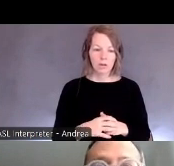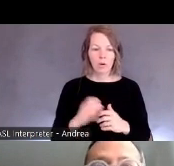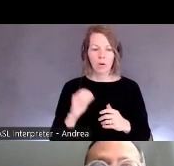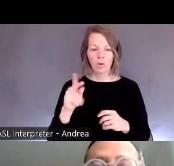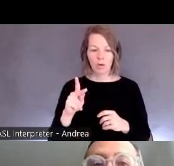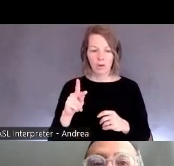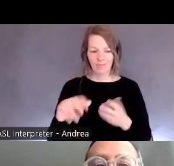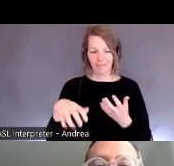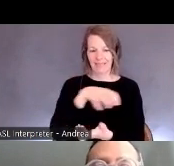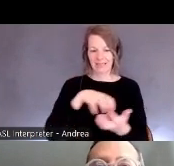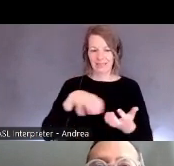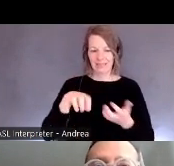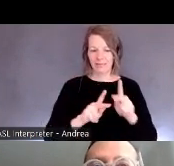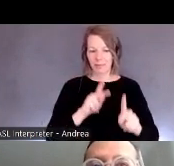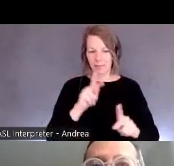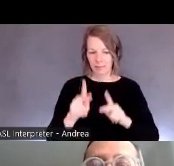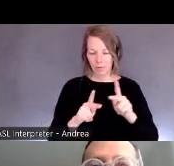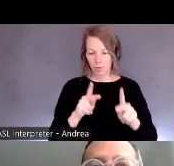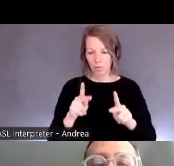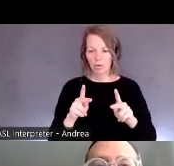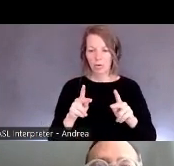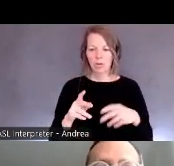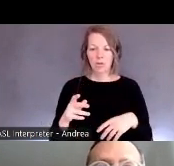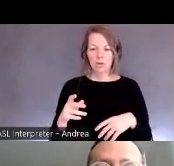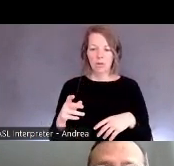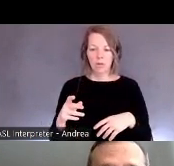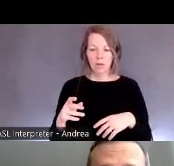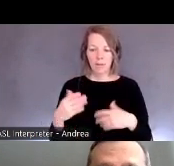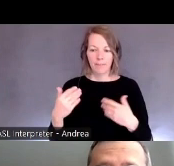All the mix of people according to